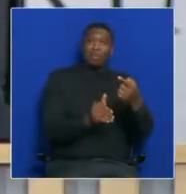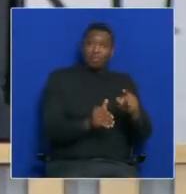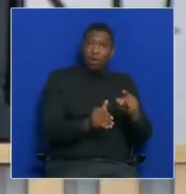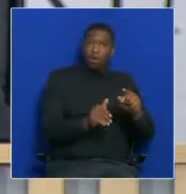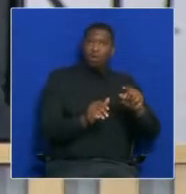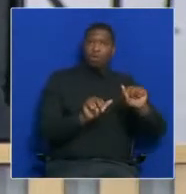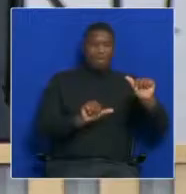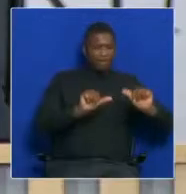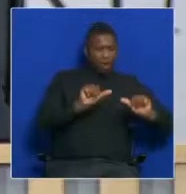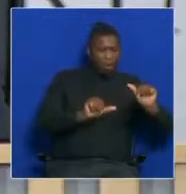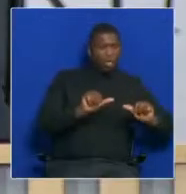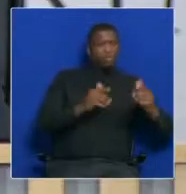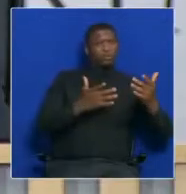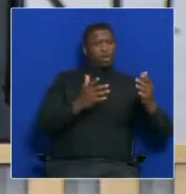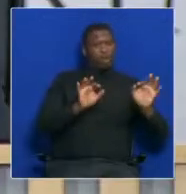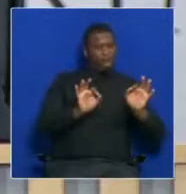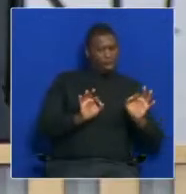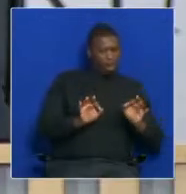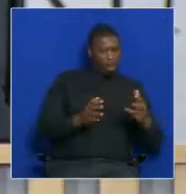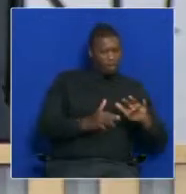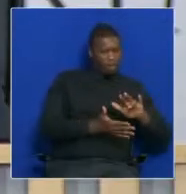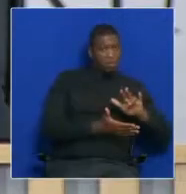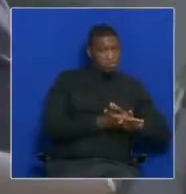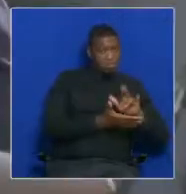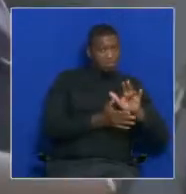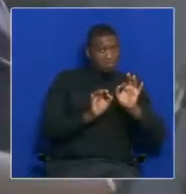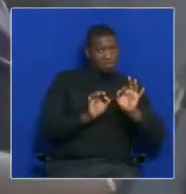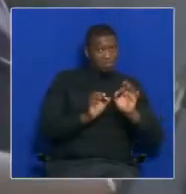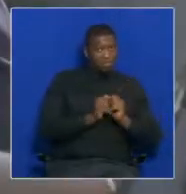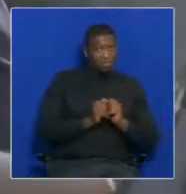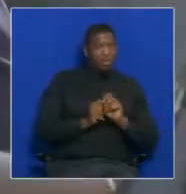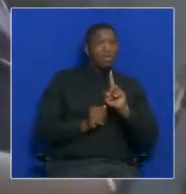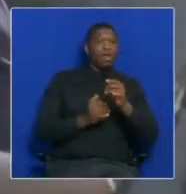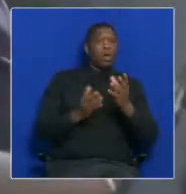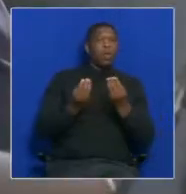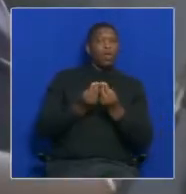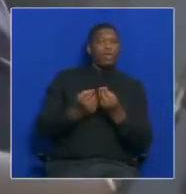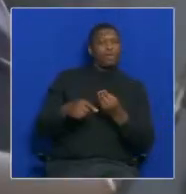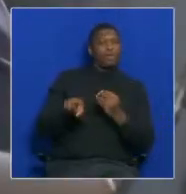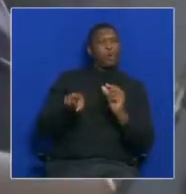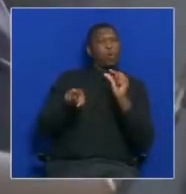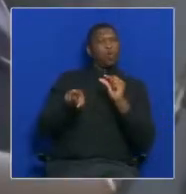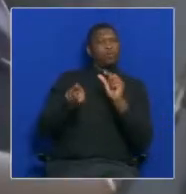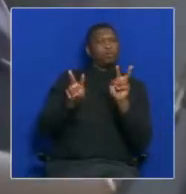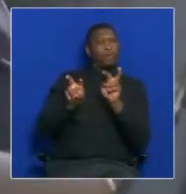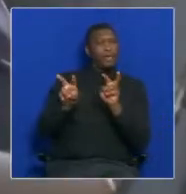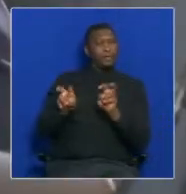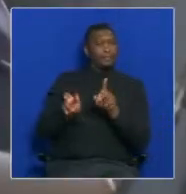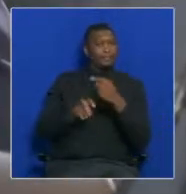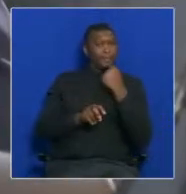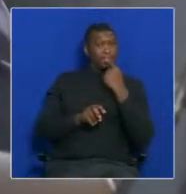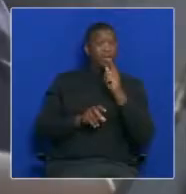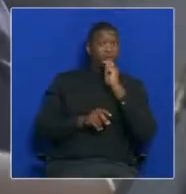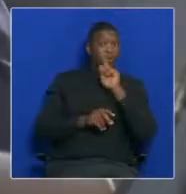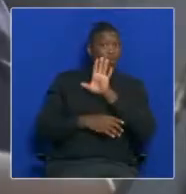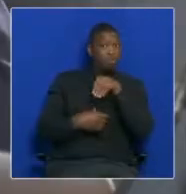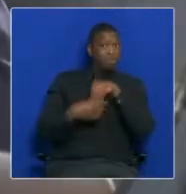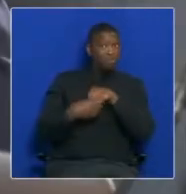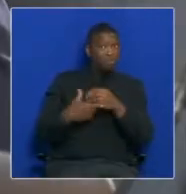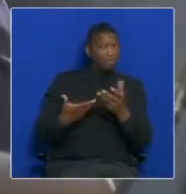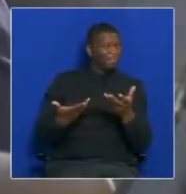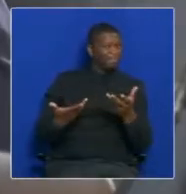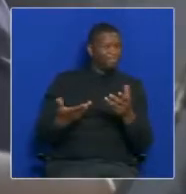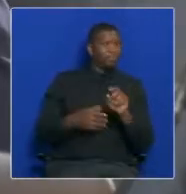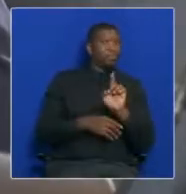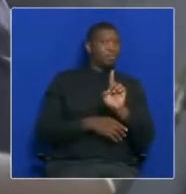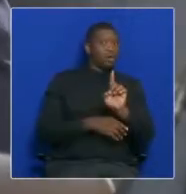authorization. Now, with the Golden matter, you say that similarly there, although you weren't involved, a DDP was involved